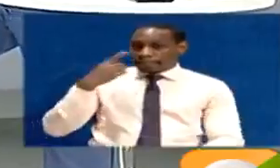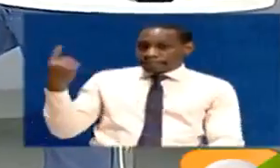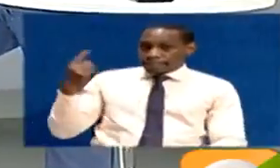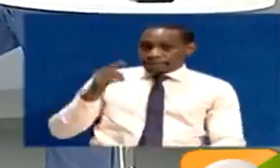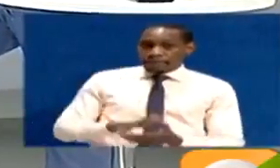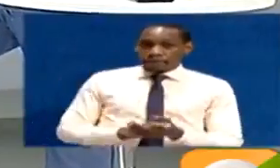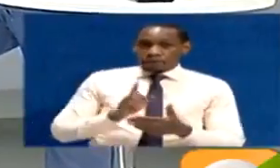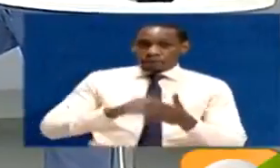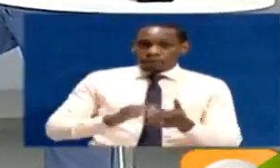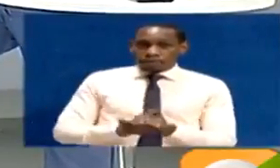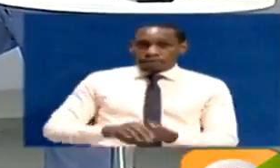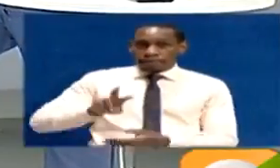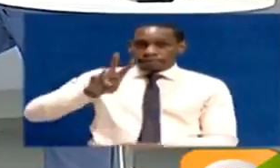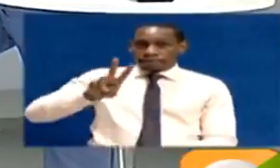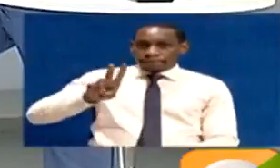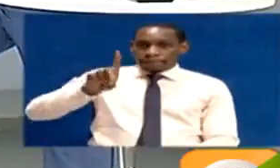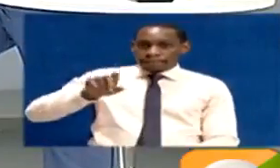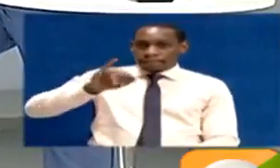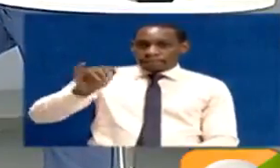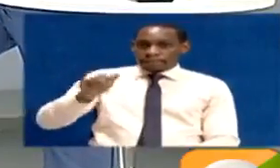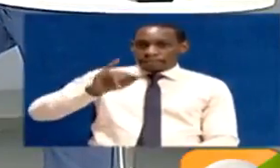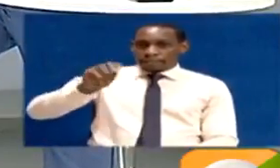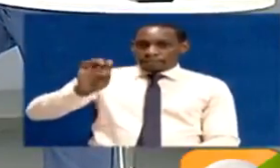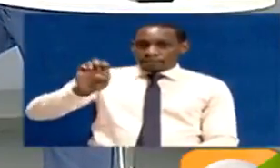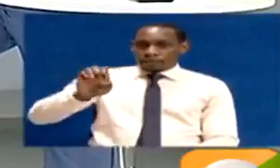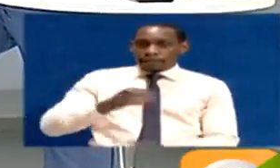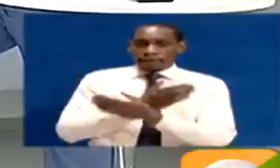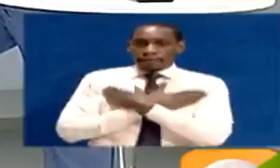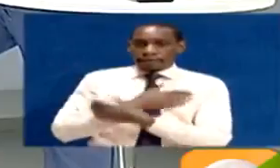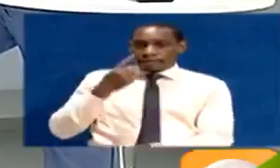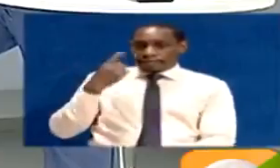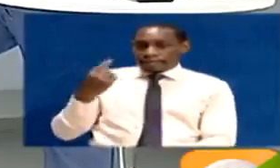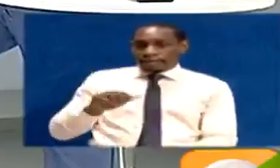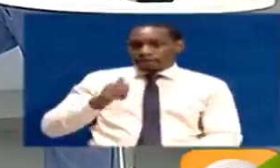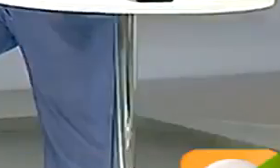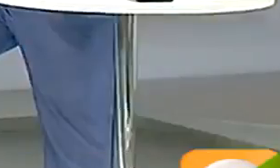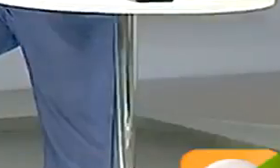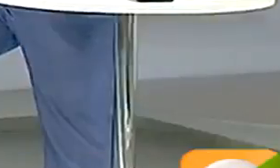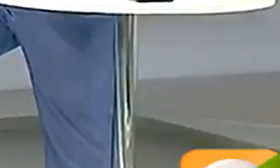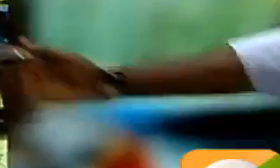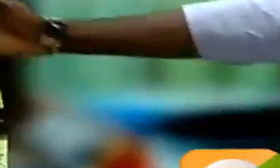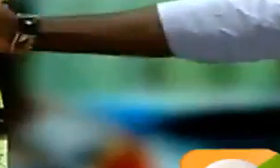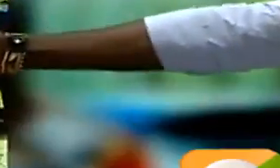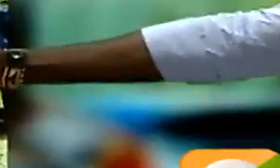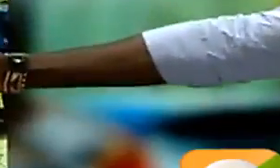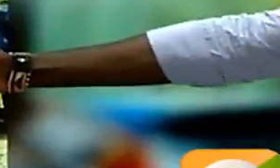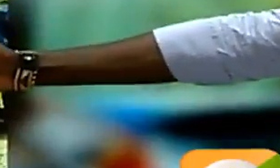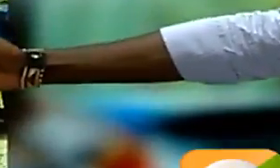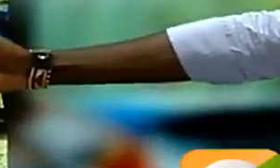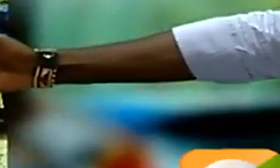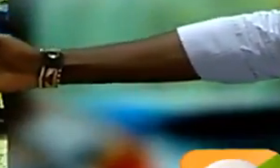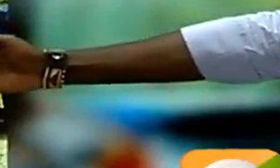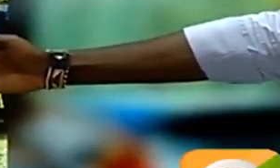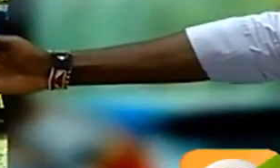This is VDJ Jones. That's his friend, as a person he refers to as a brother, who's DJ Mike K. DJ Mike K